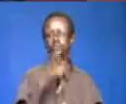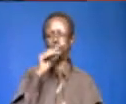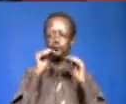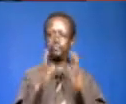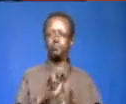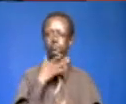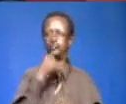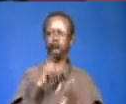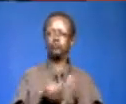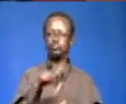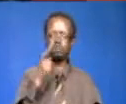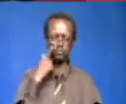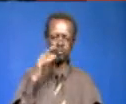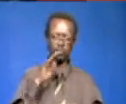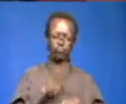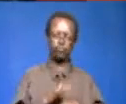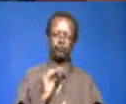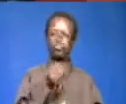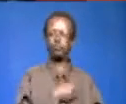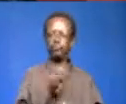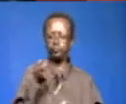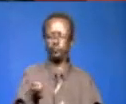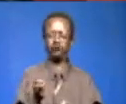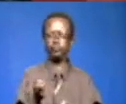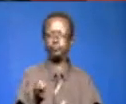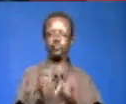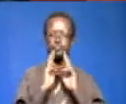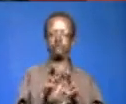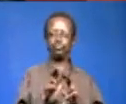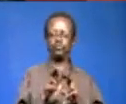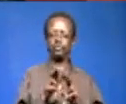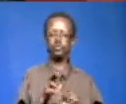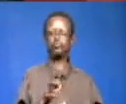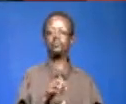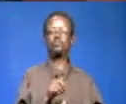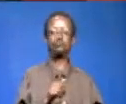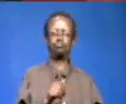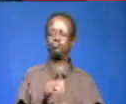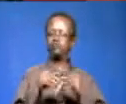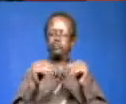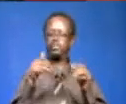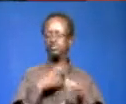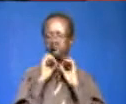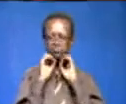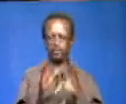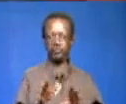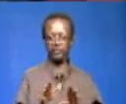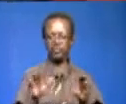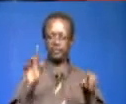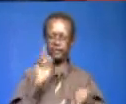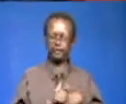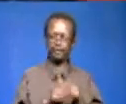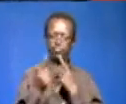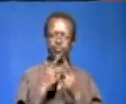in our minority report, are substandard, Madam Speaker. Madam Speaker, when you are talking about the cabinet